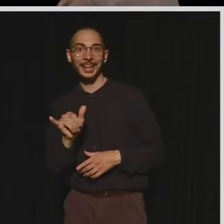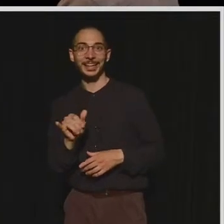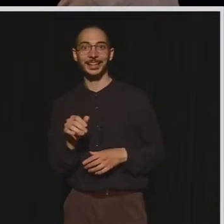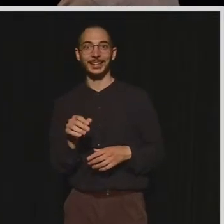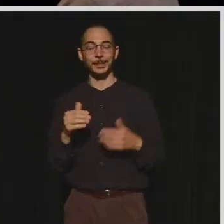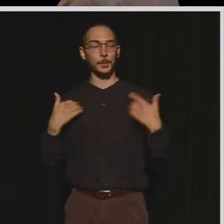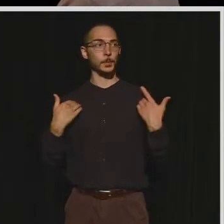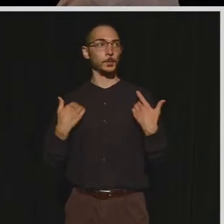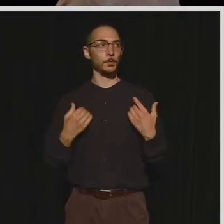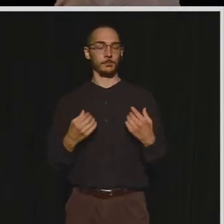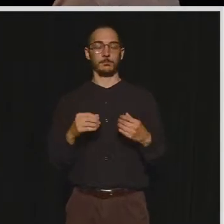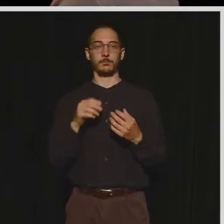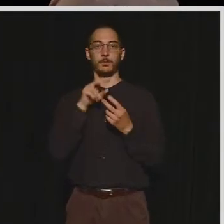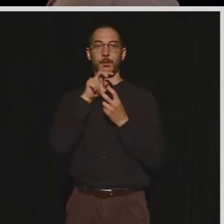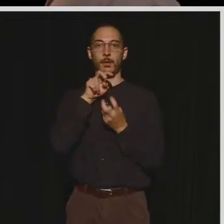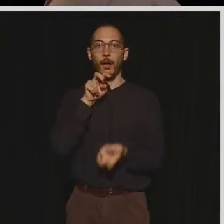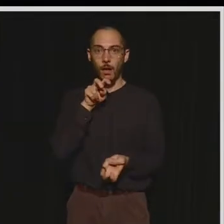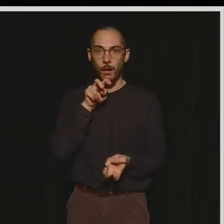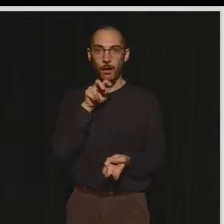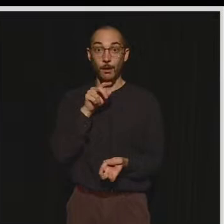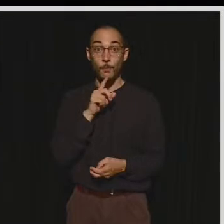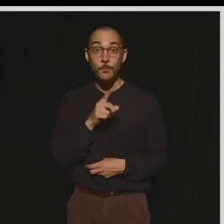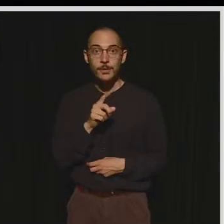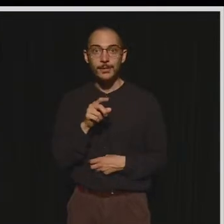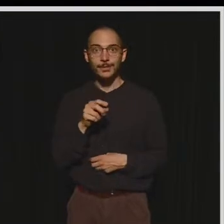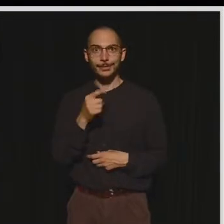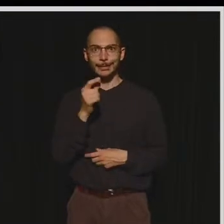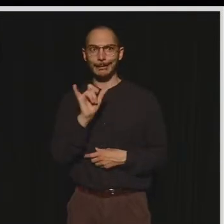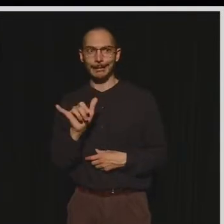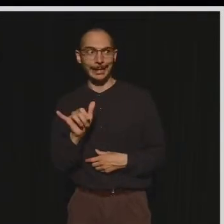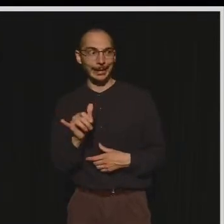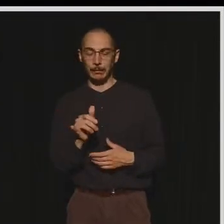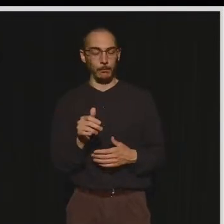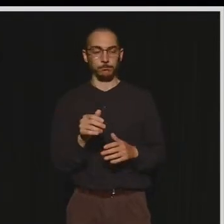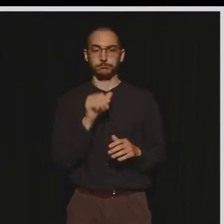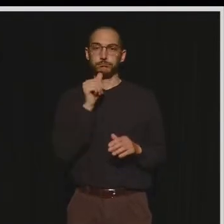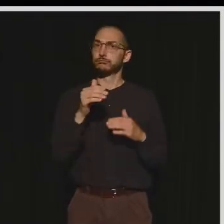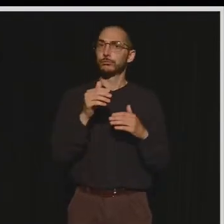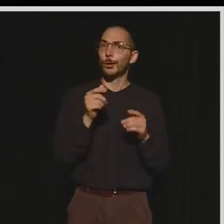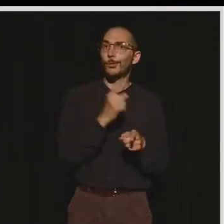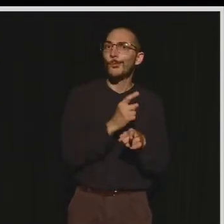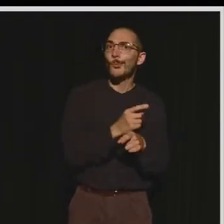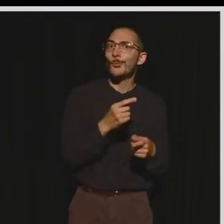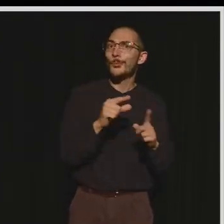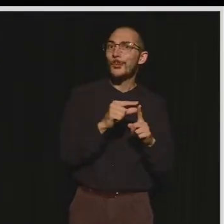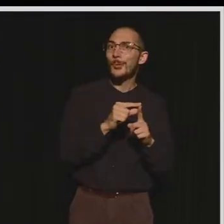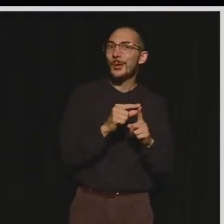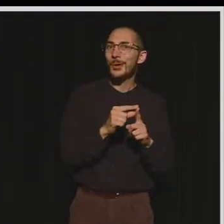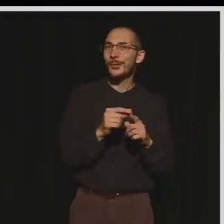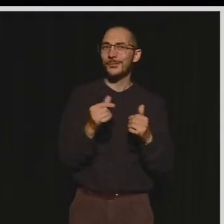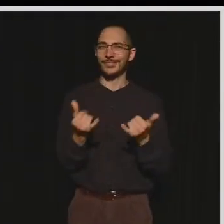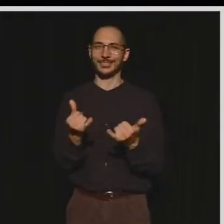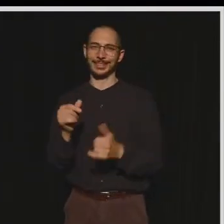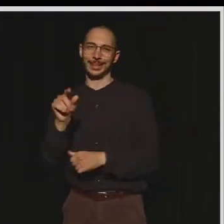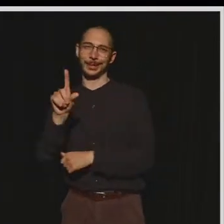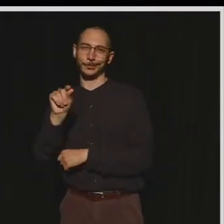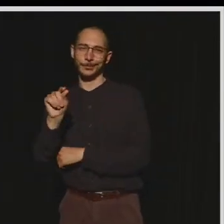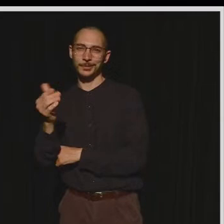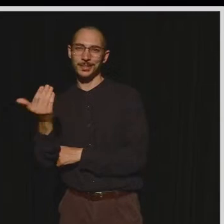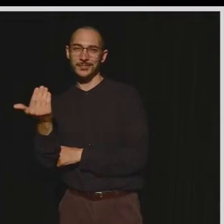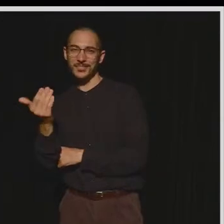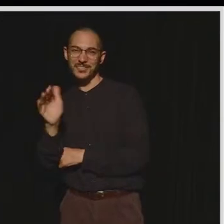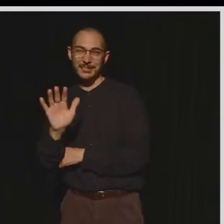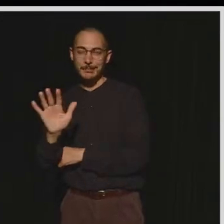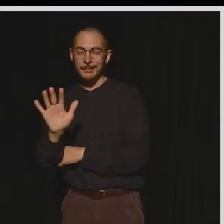word. But towards kind of the end of my run doing, school presentations,